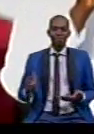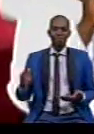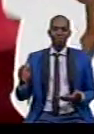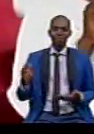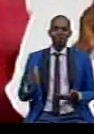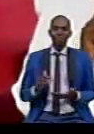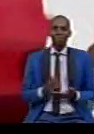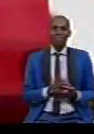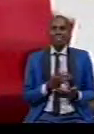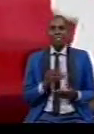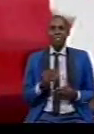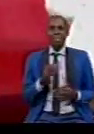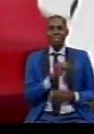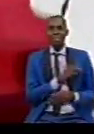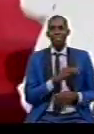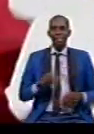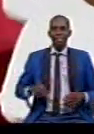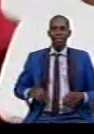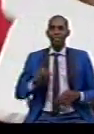explicitly,